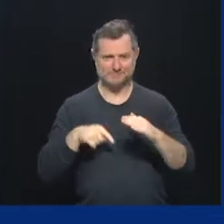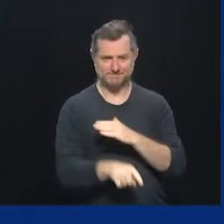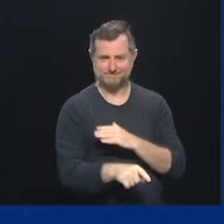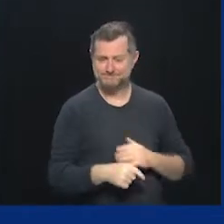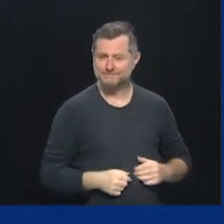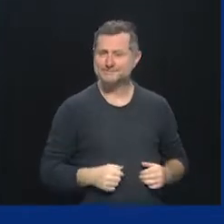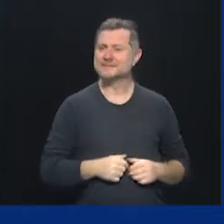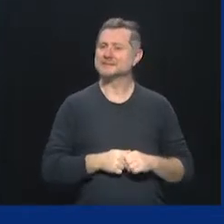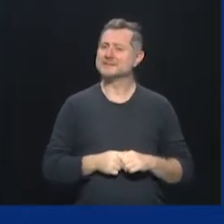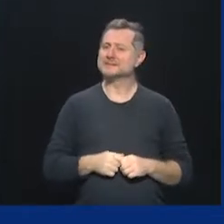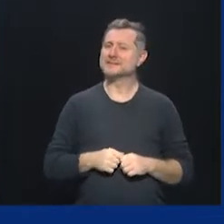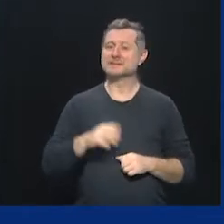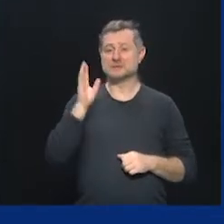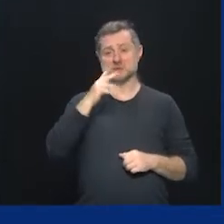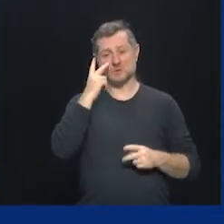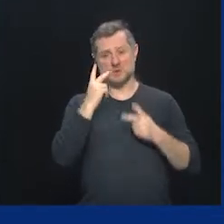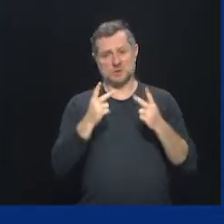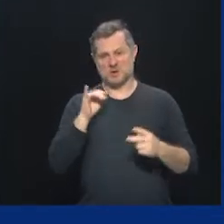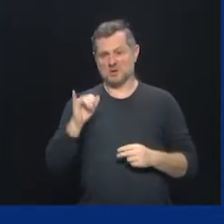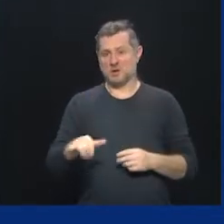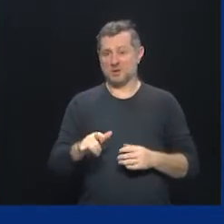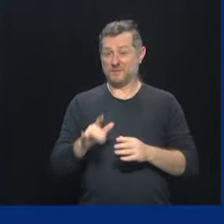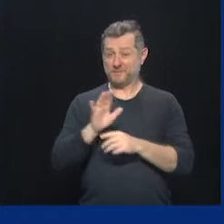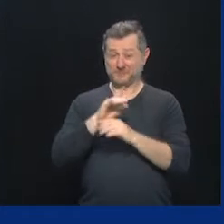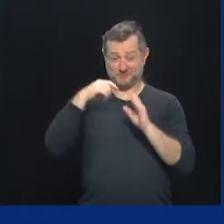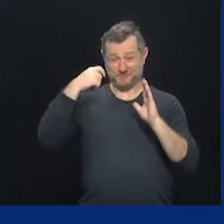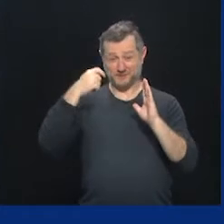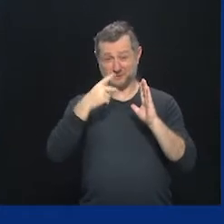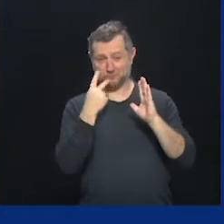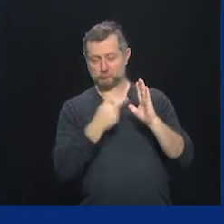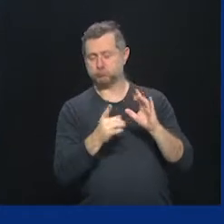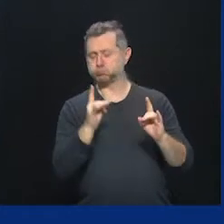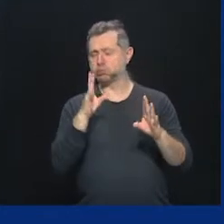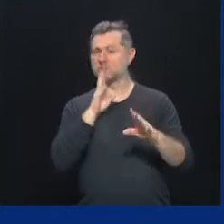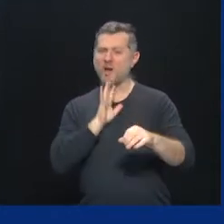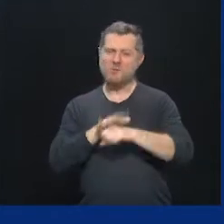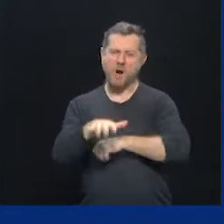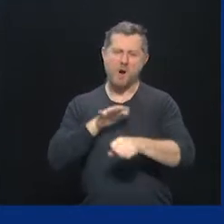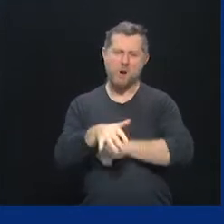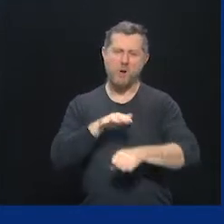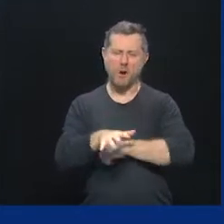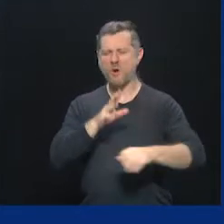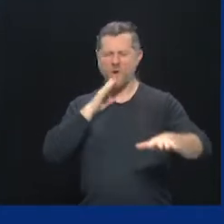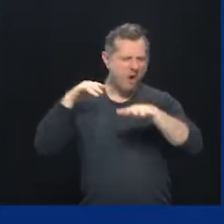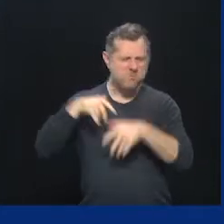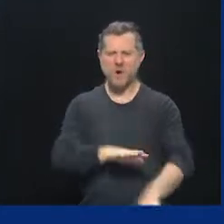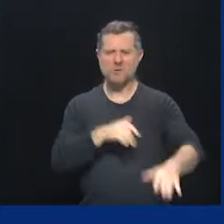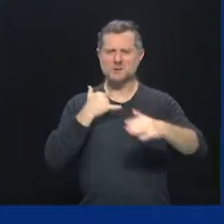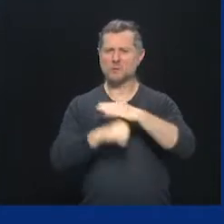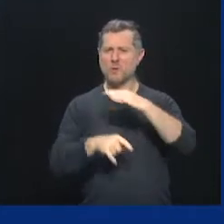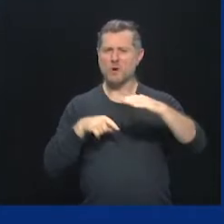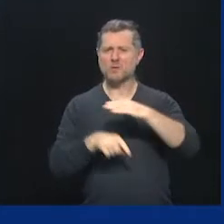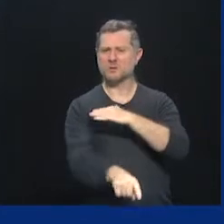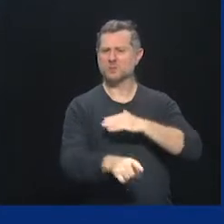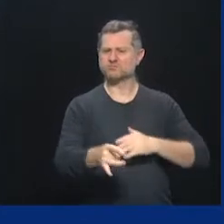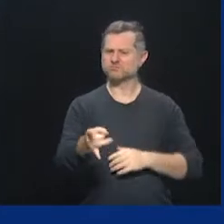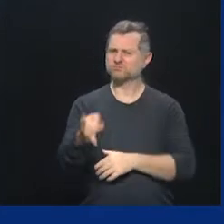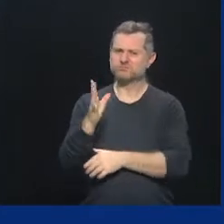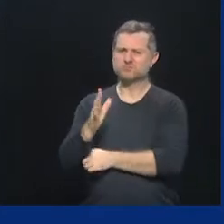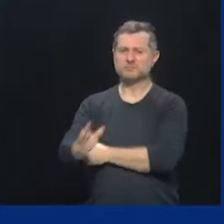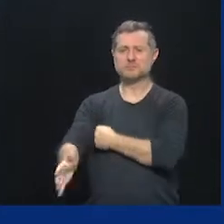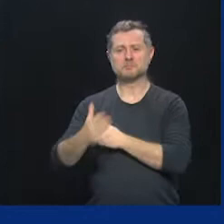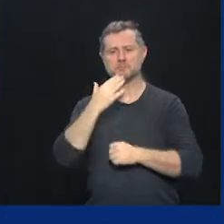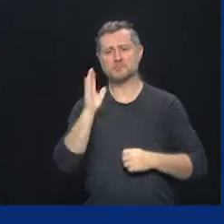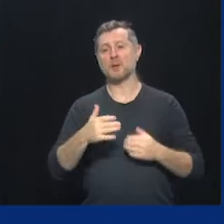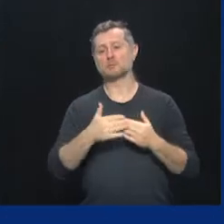Niagara Falls rushing down the stairs in one of the New York City subways. I can't prevent it right now, but I know we have to take action to mitigate